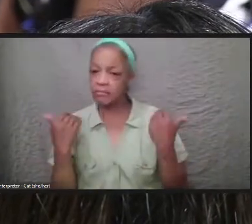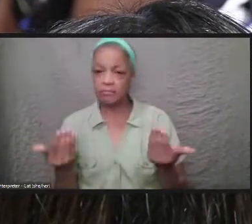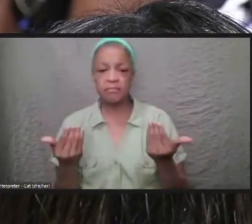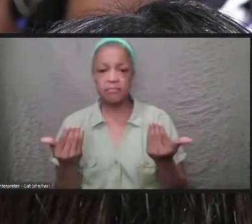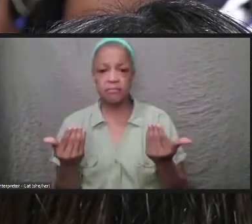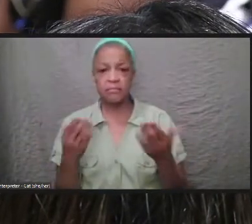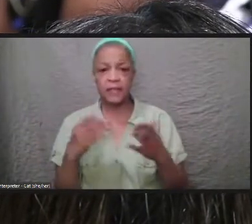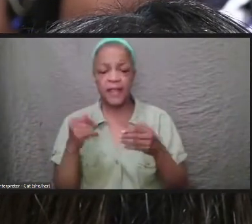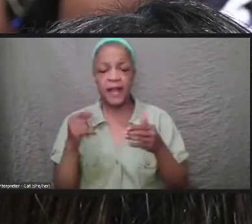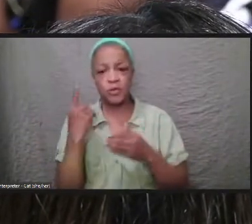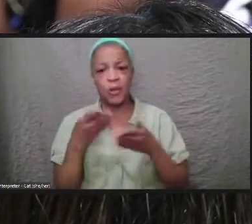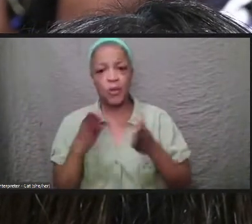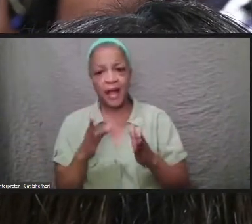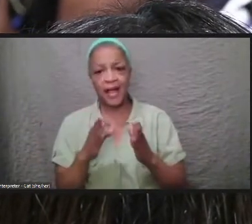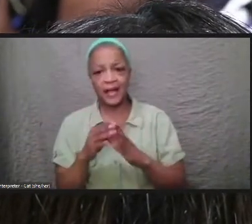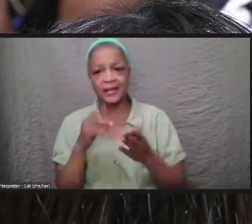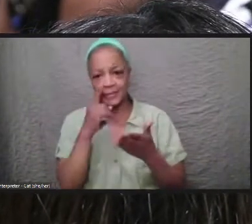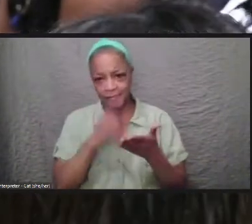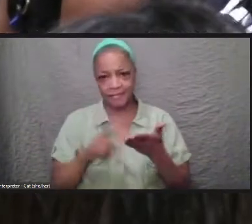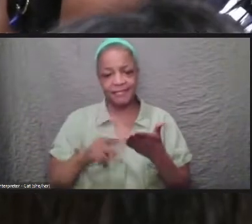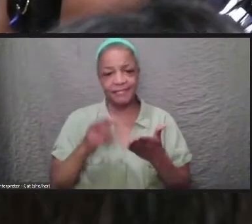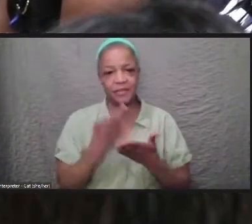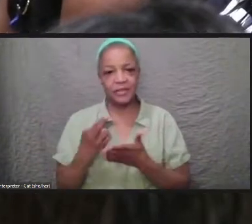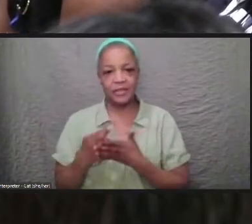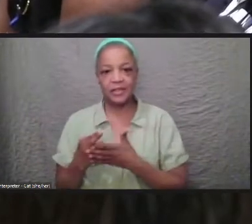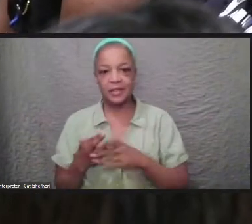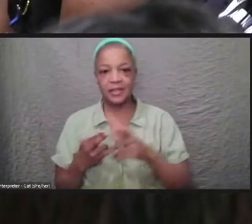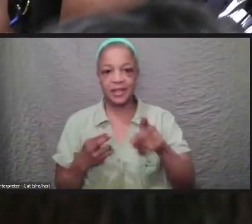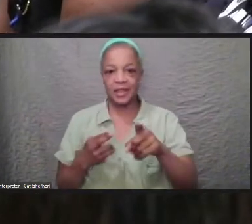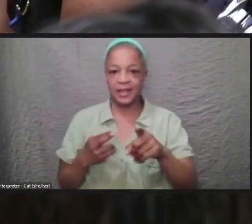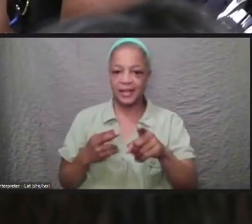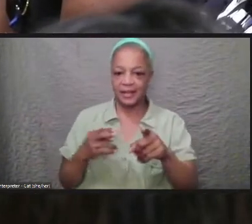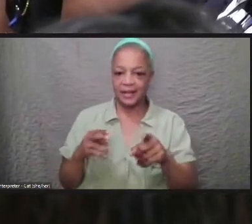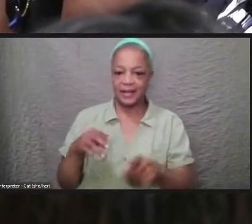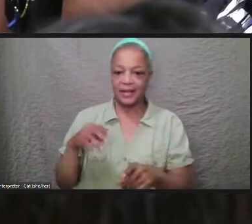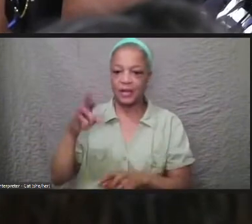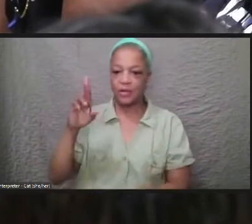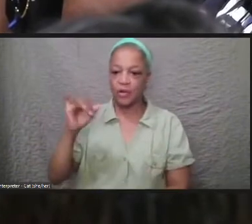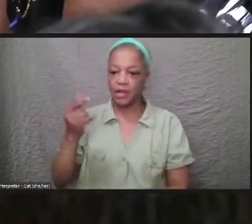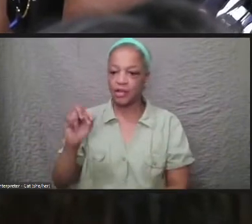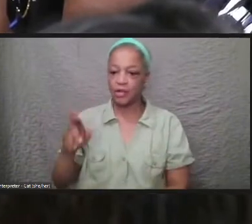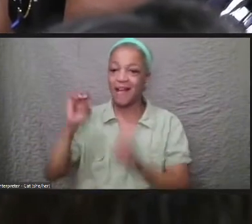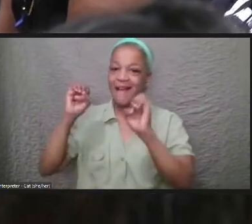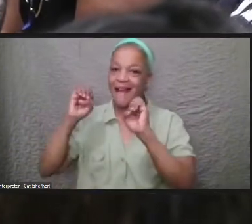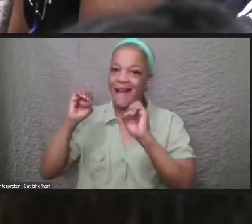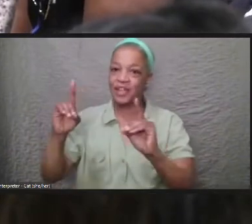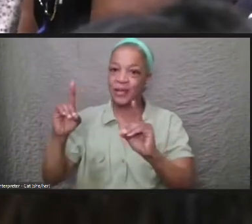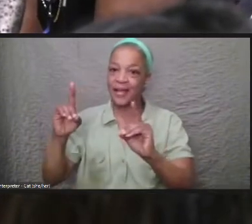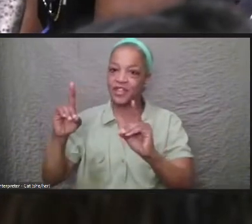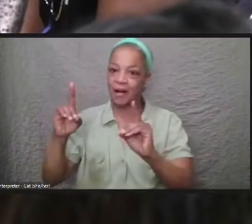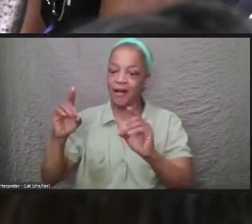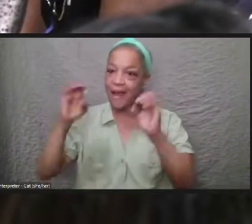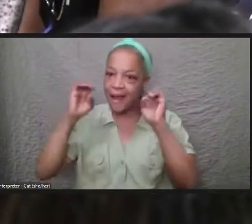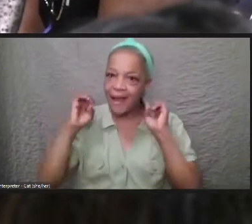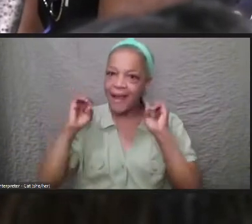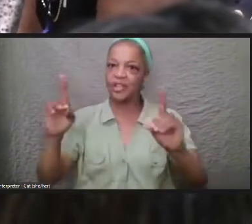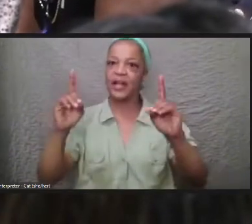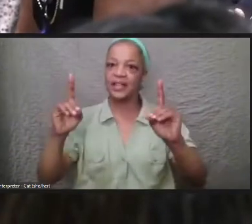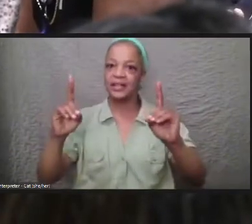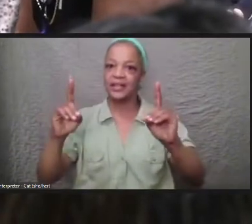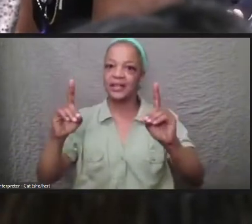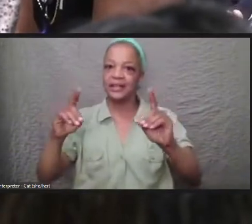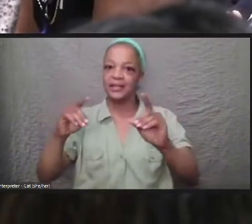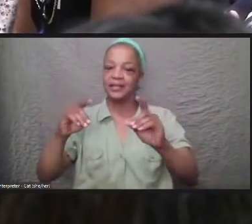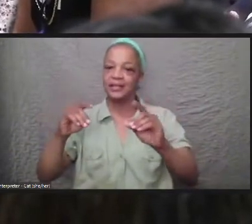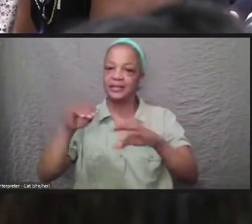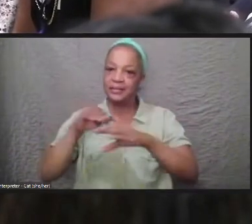that's a way to start that. Education, particularly children, the key to